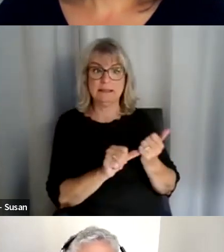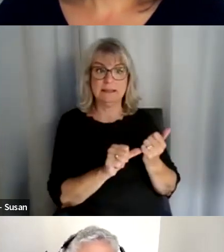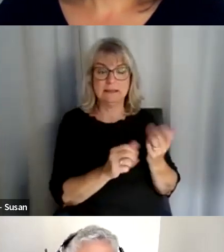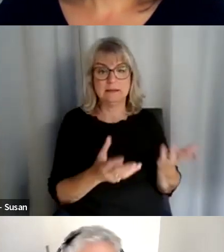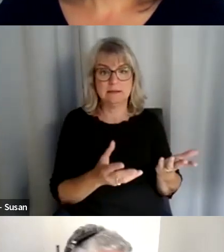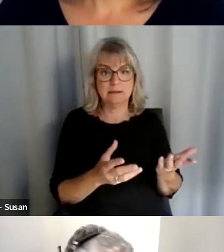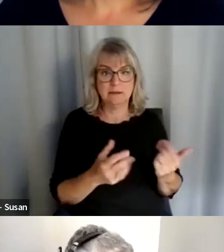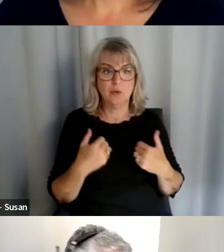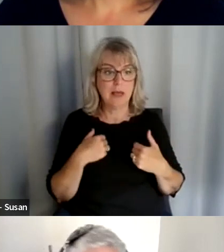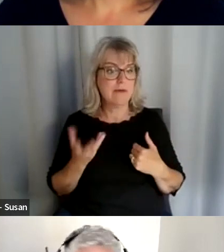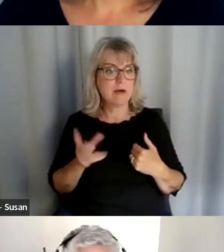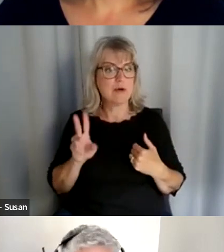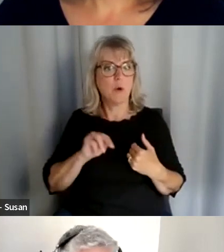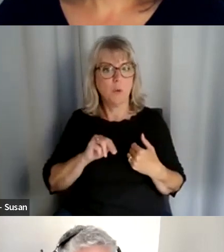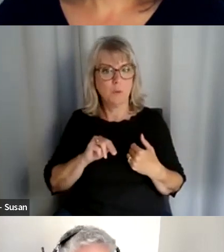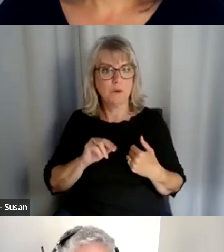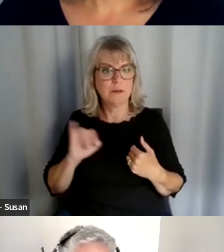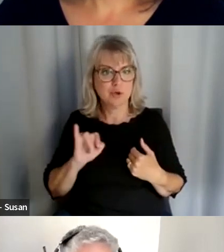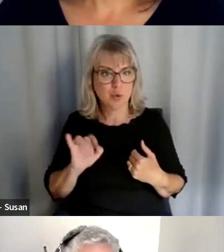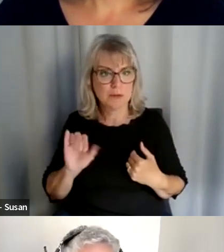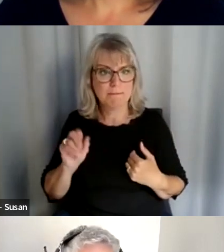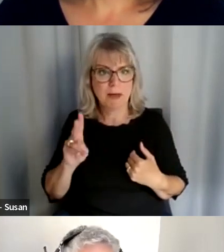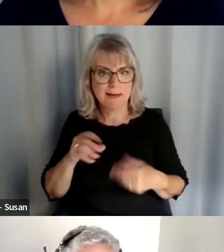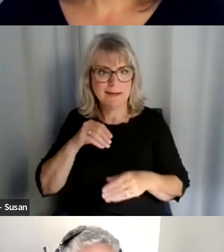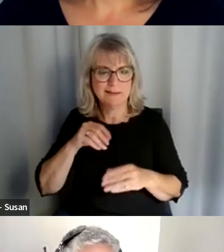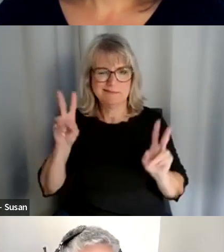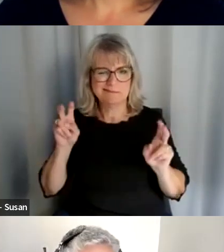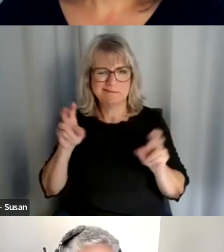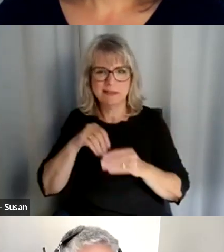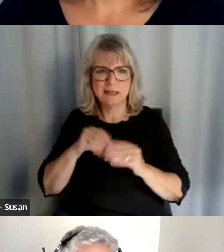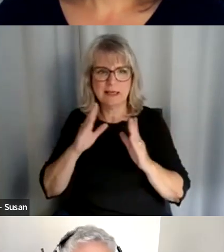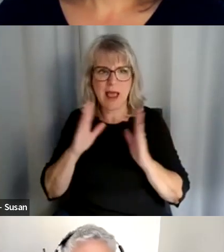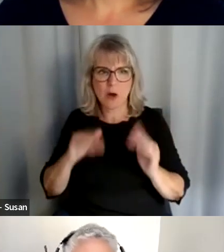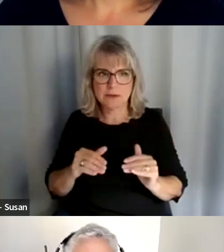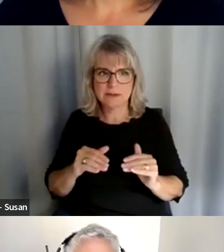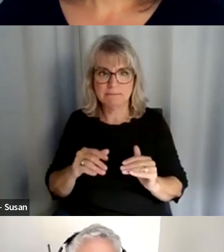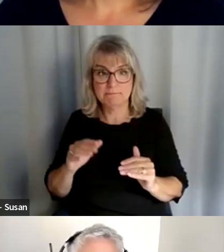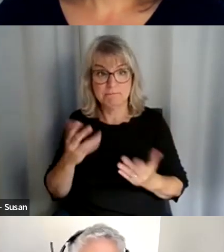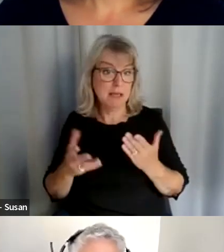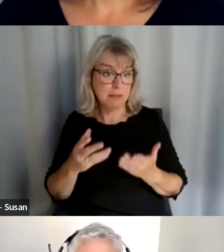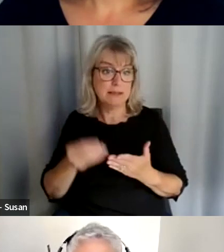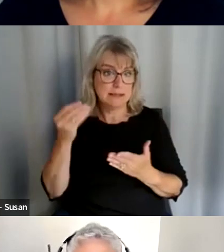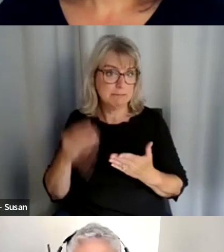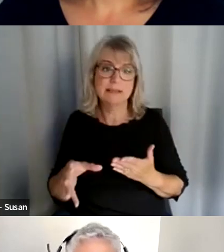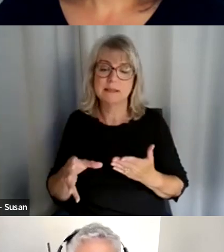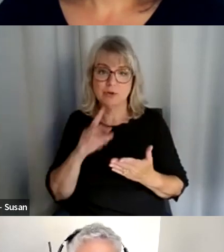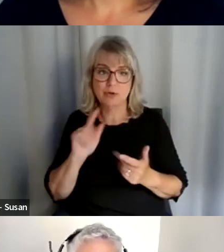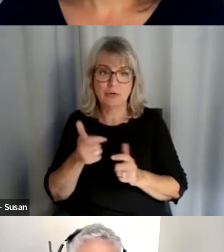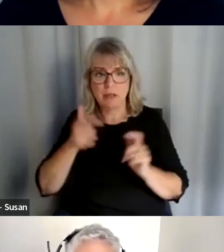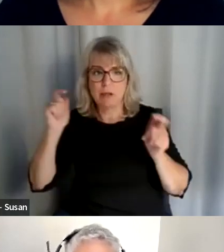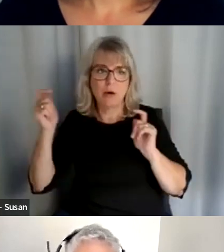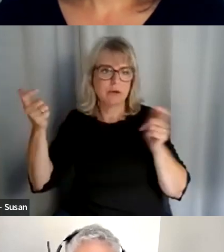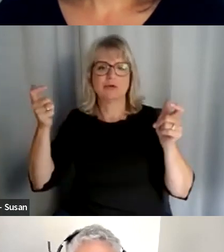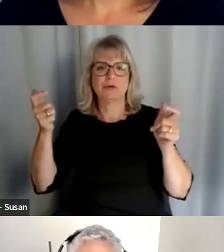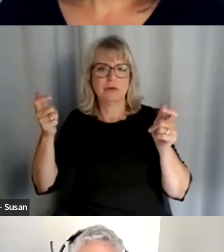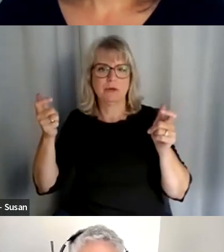We actually have our own conformity assurance body in-house, because it might be too expensive to go to some of the larger ones